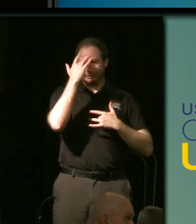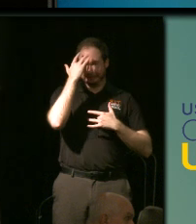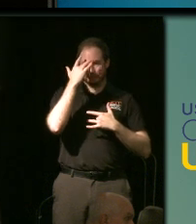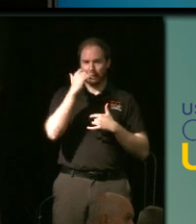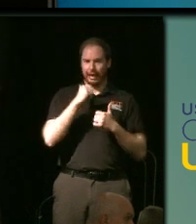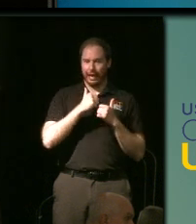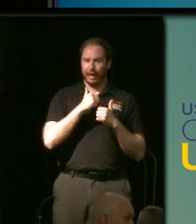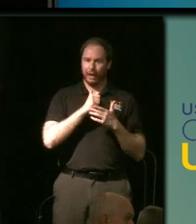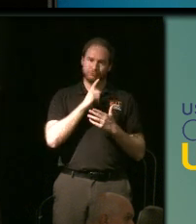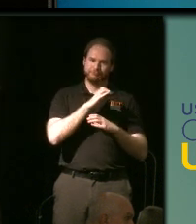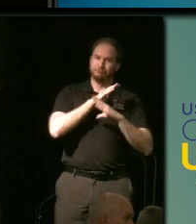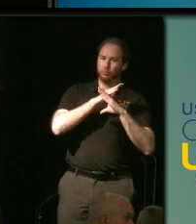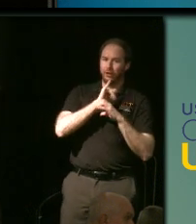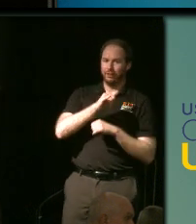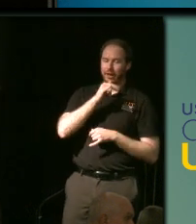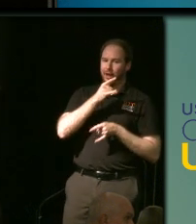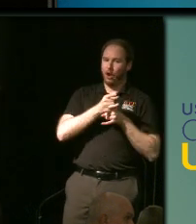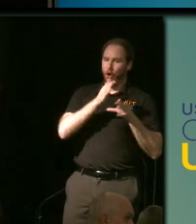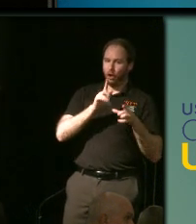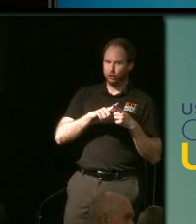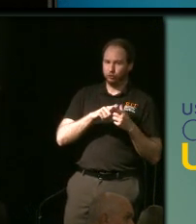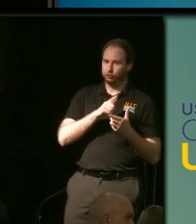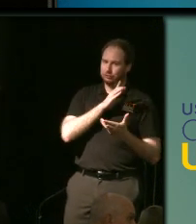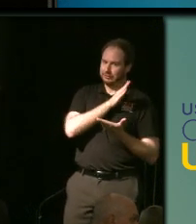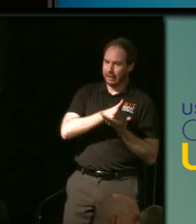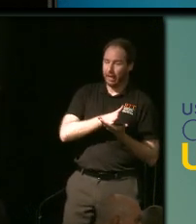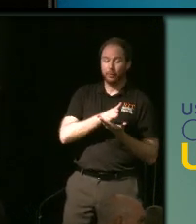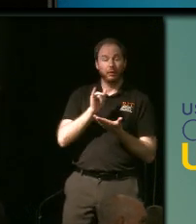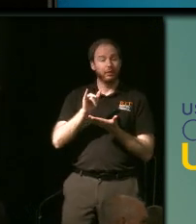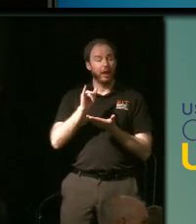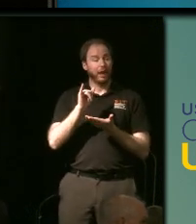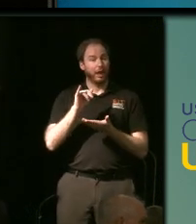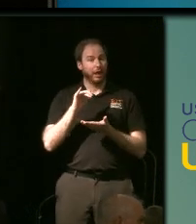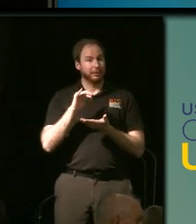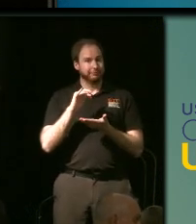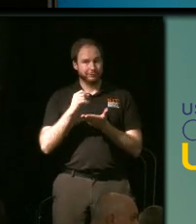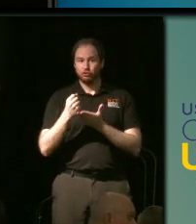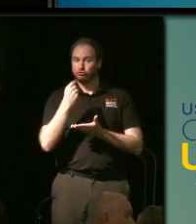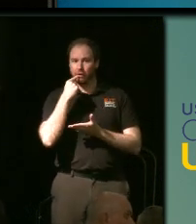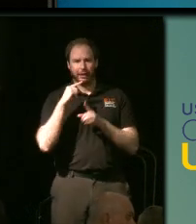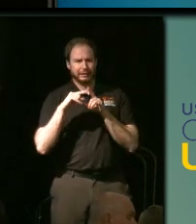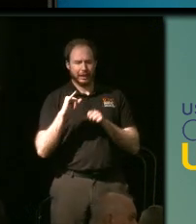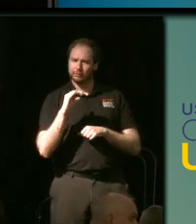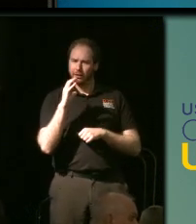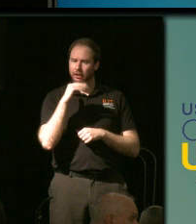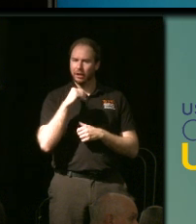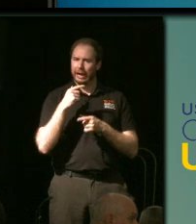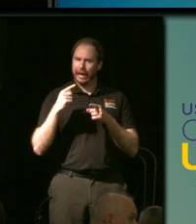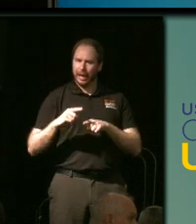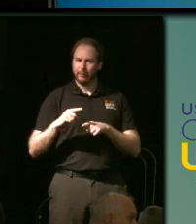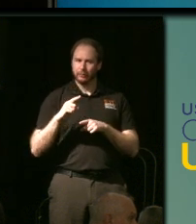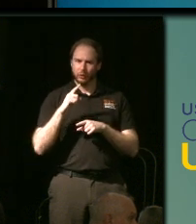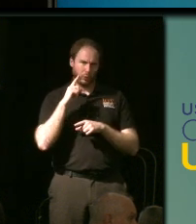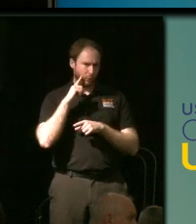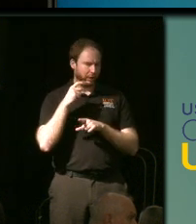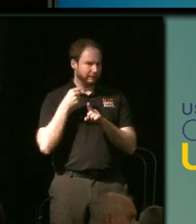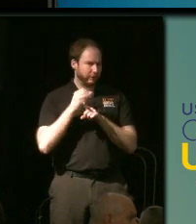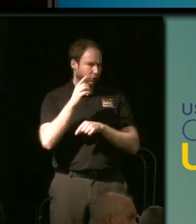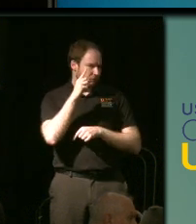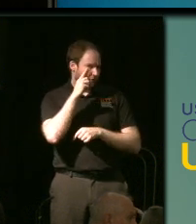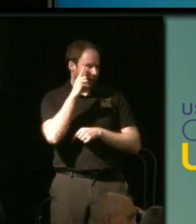alcoholic from drinking. Well, it turns out that that drug also works in the retina